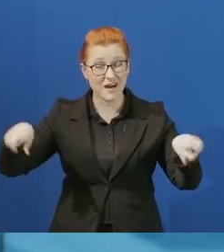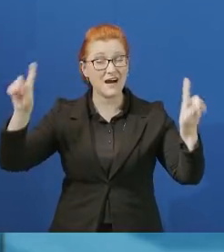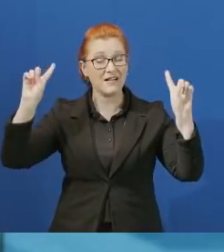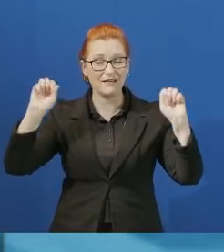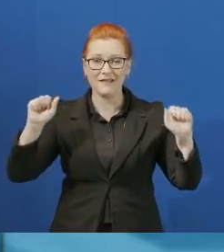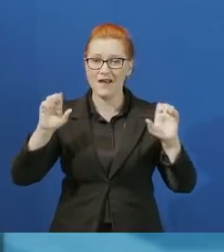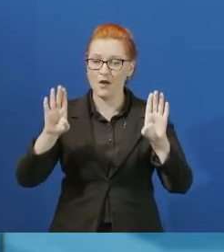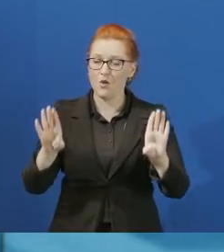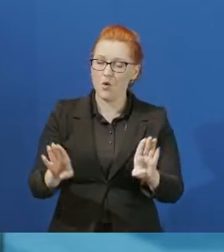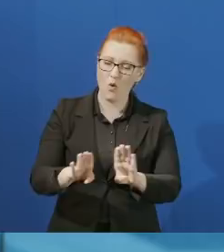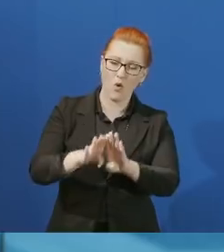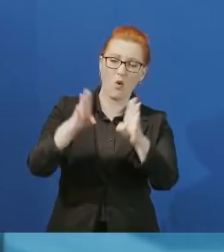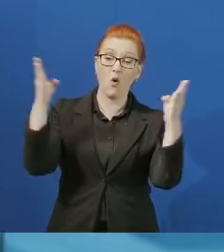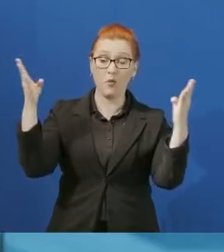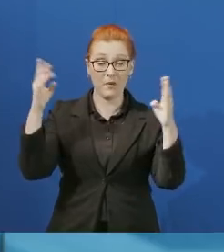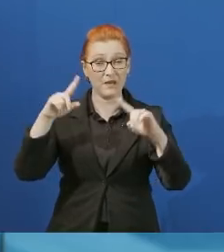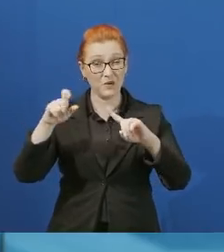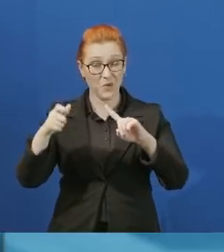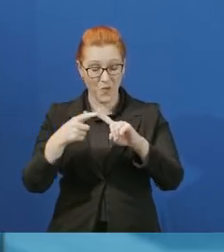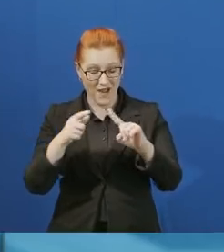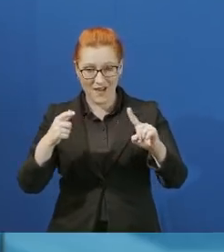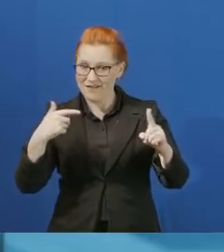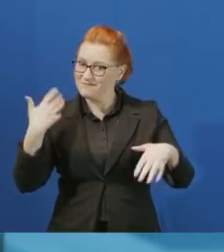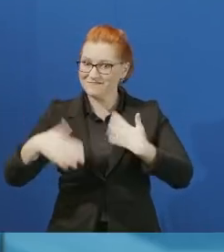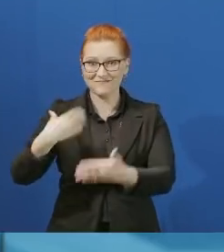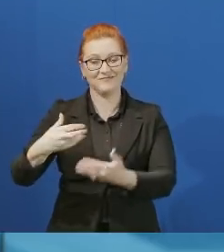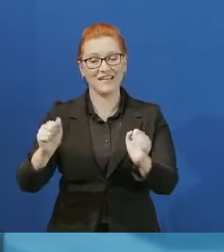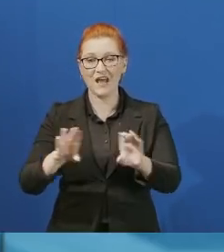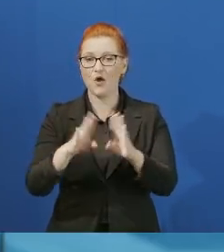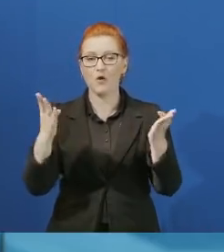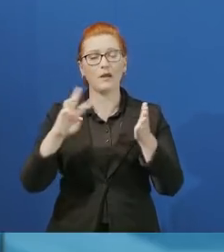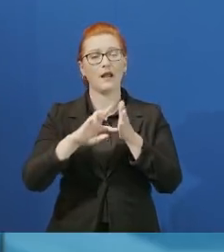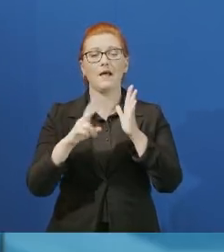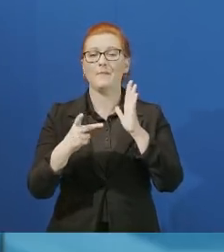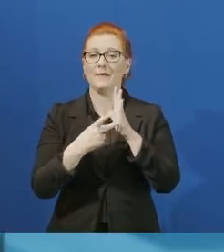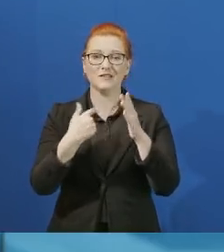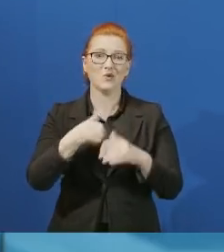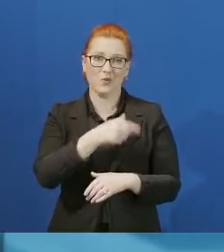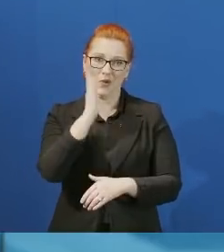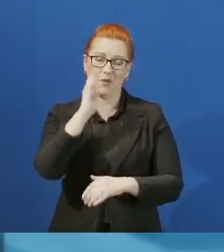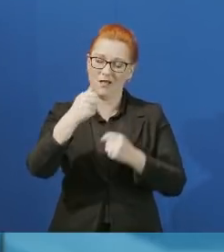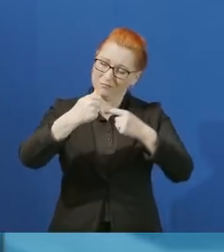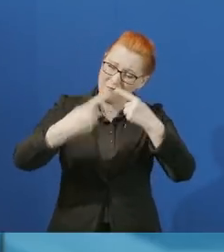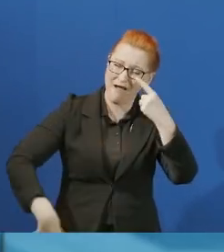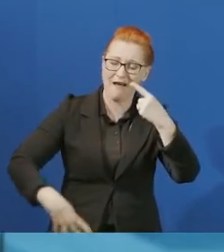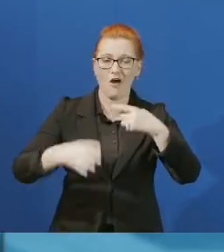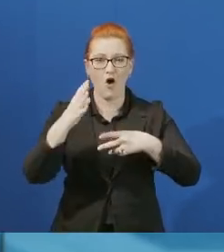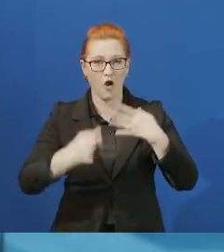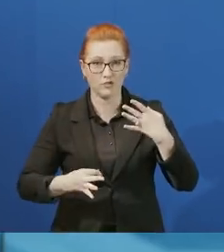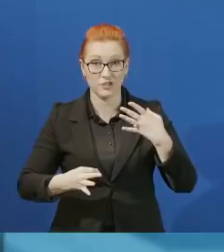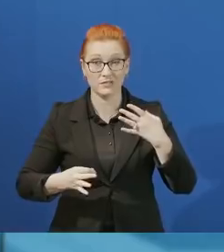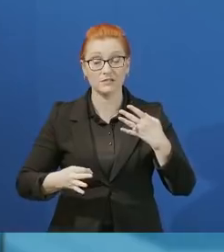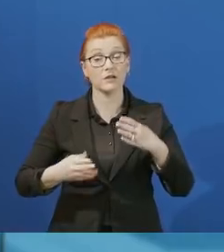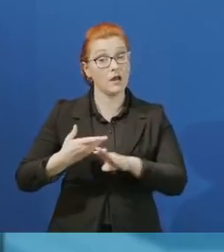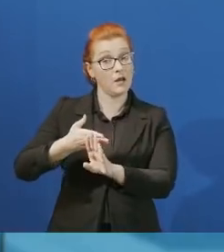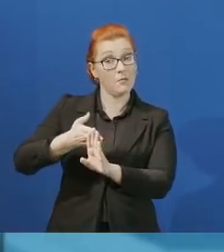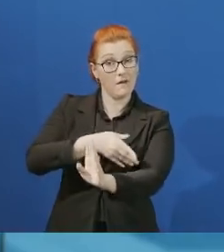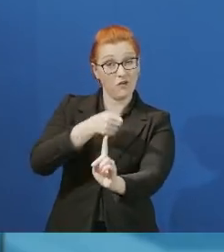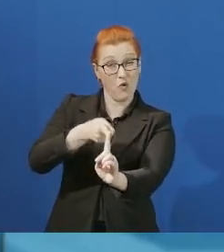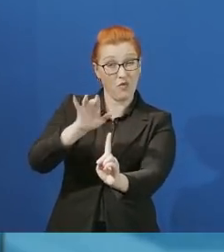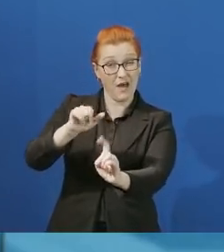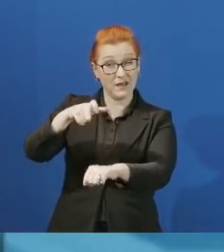of the tunnel beginning to brighten, we're going to have options beyond that. Until that date,